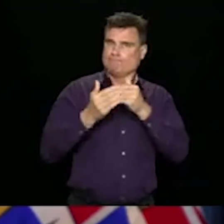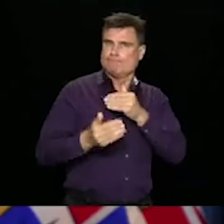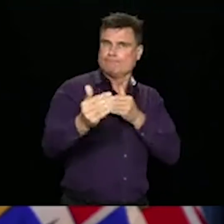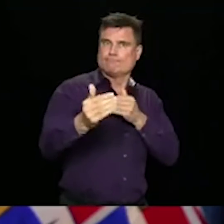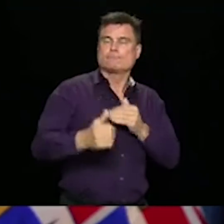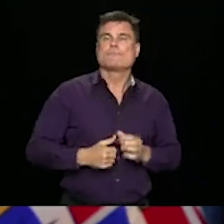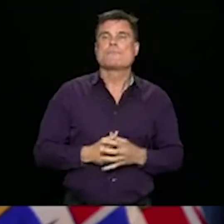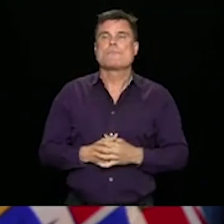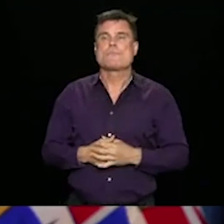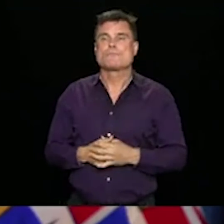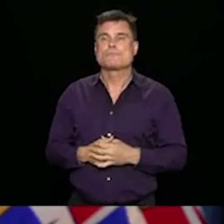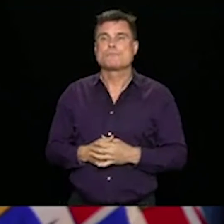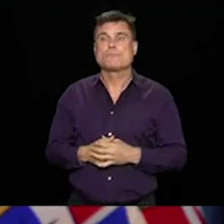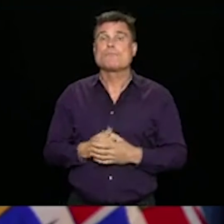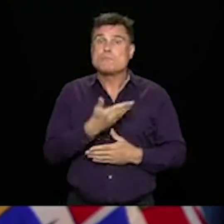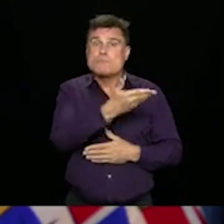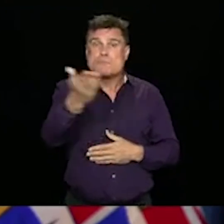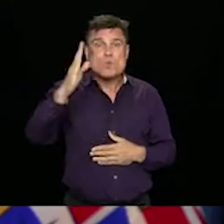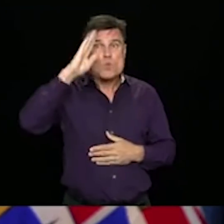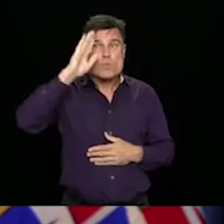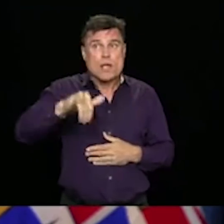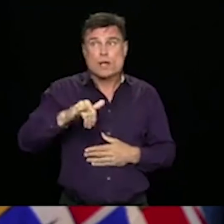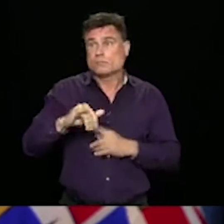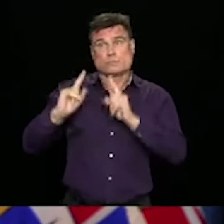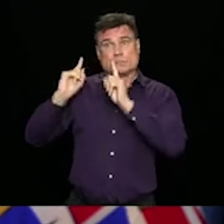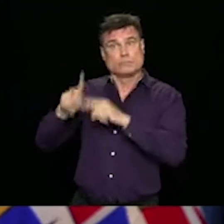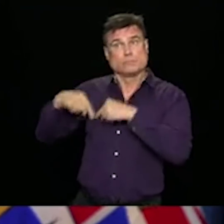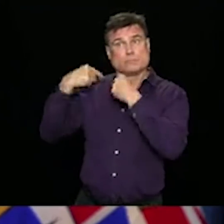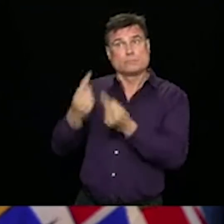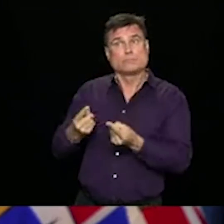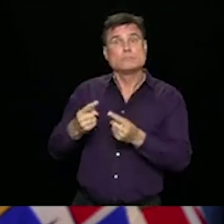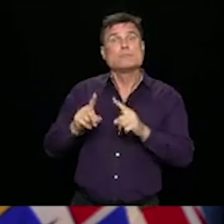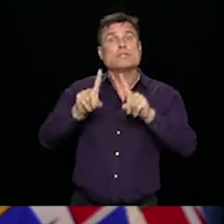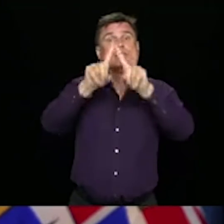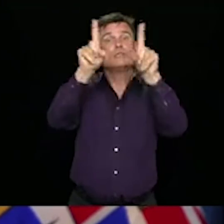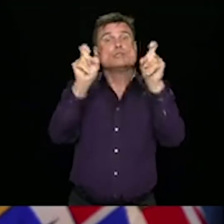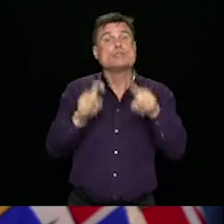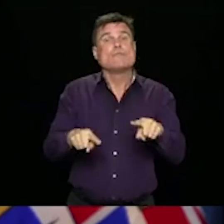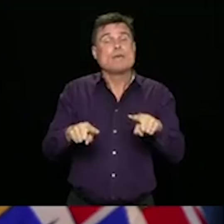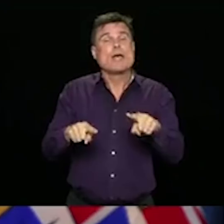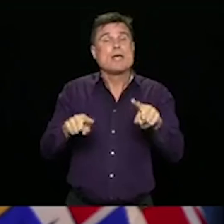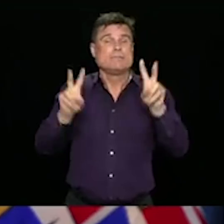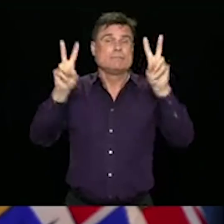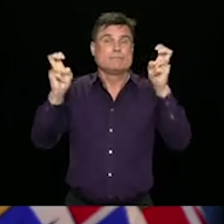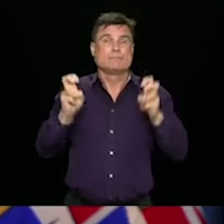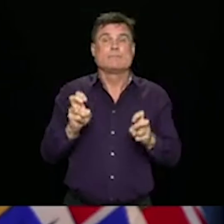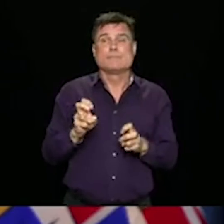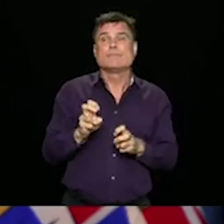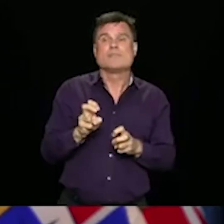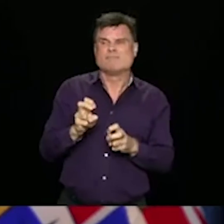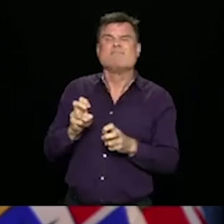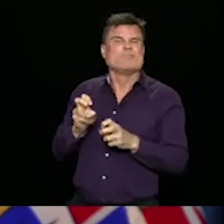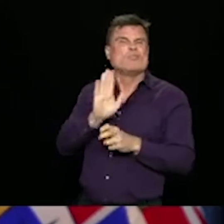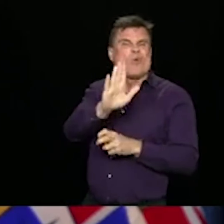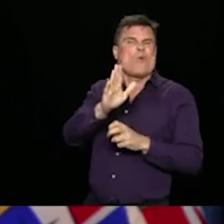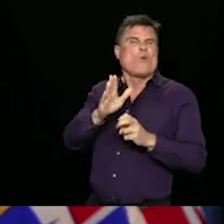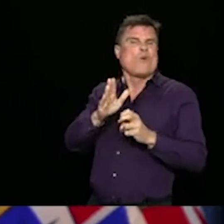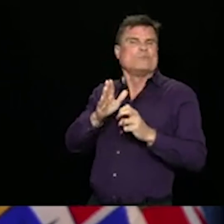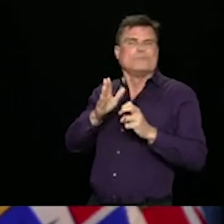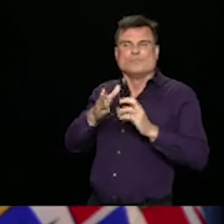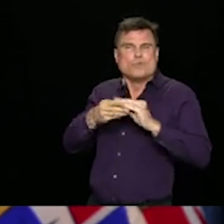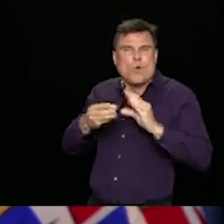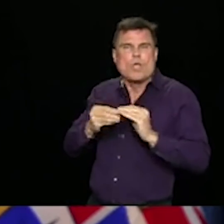know, the province-wide survey that we had, Your Story, Our Future, closed last evening at midnight,